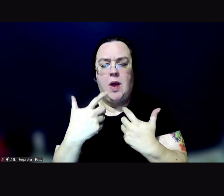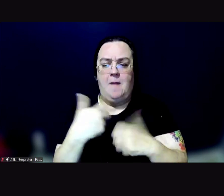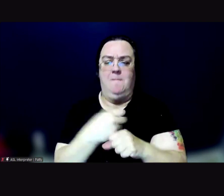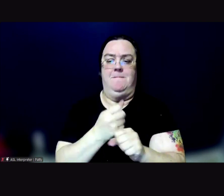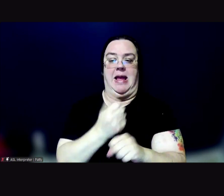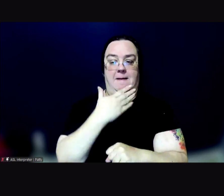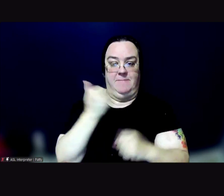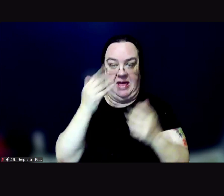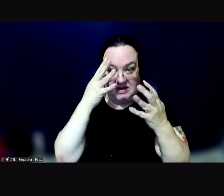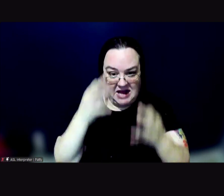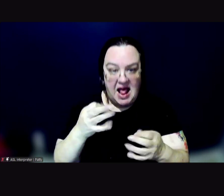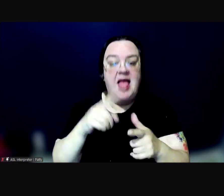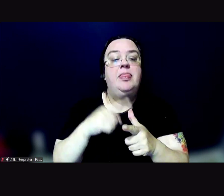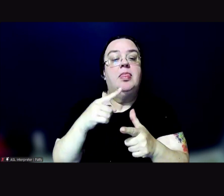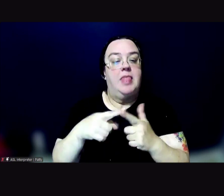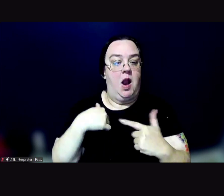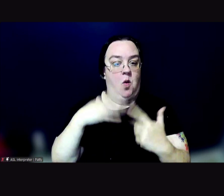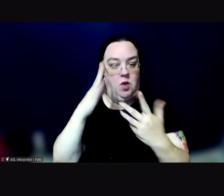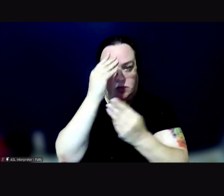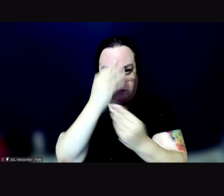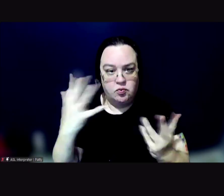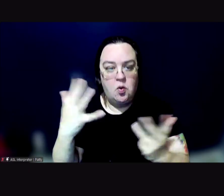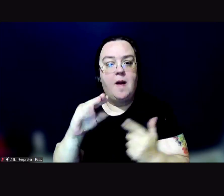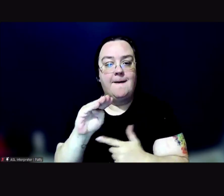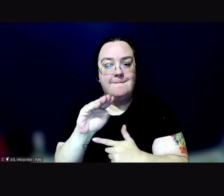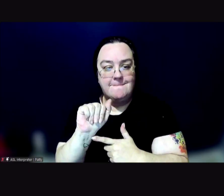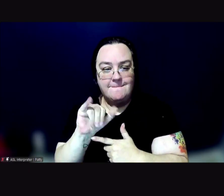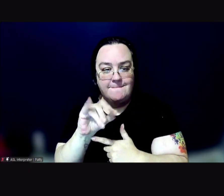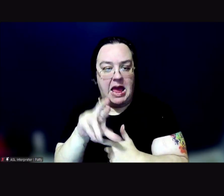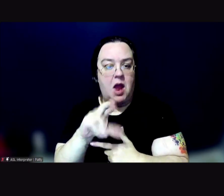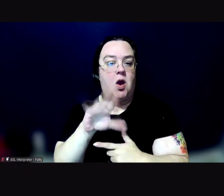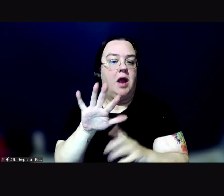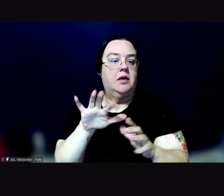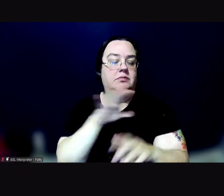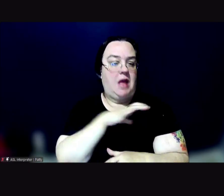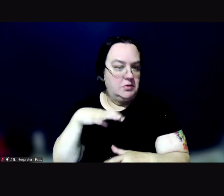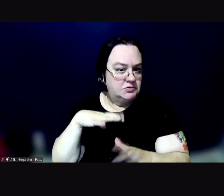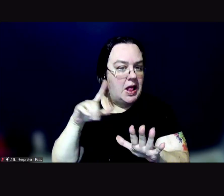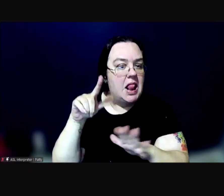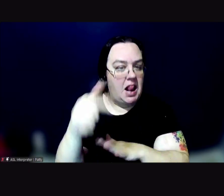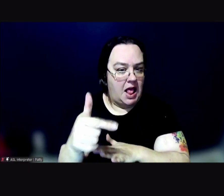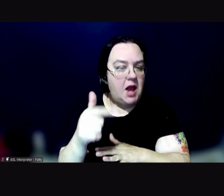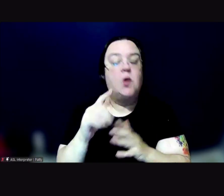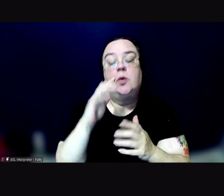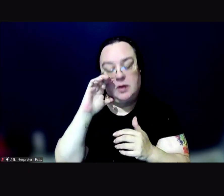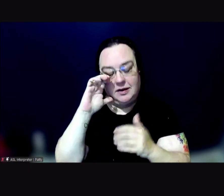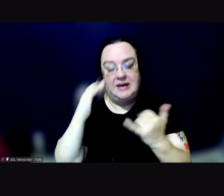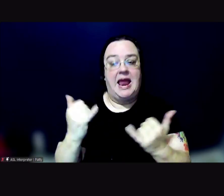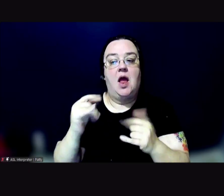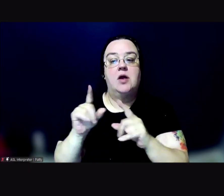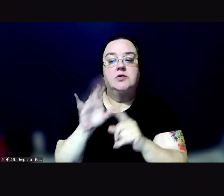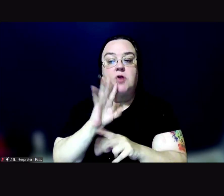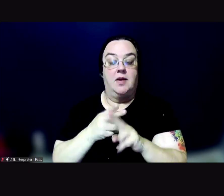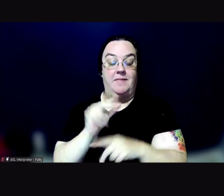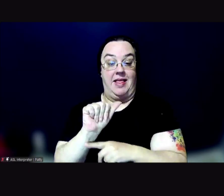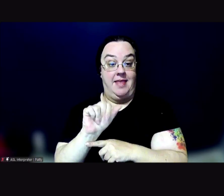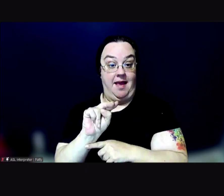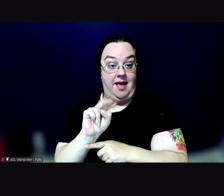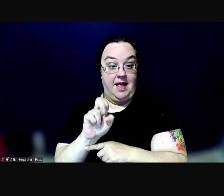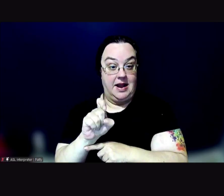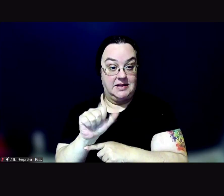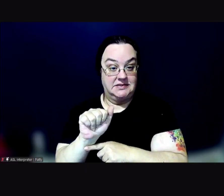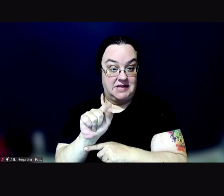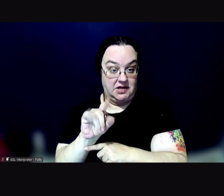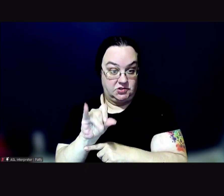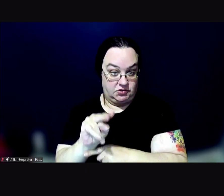will inform the mayor and council at a later date in the community at a later date. Now, as it relates to annexation, there's